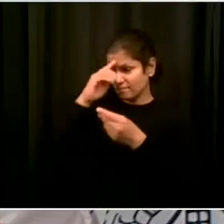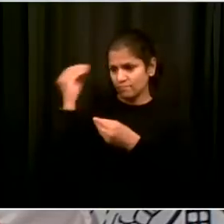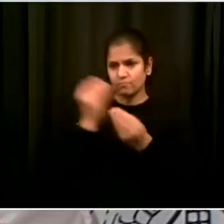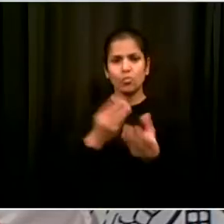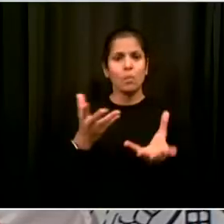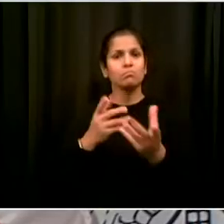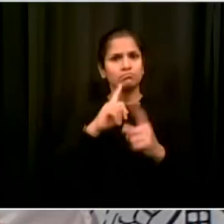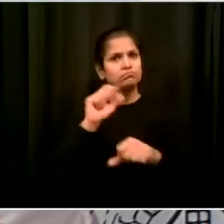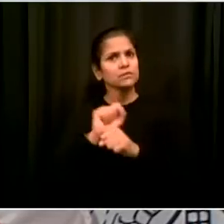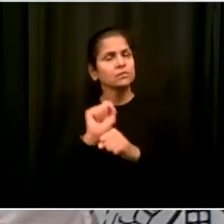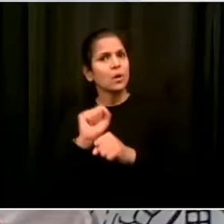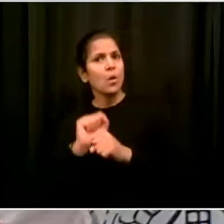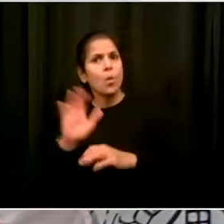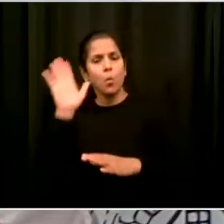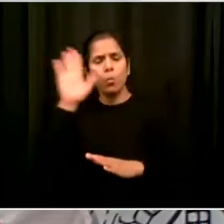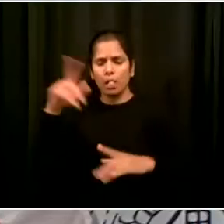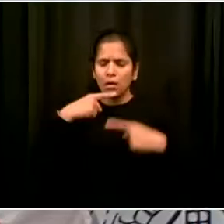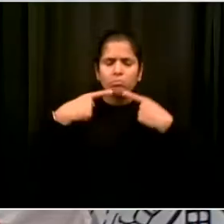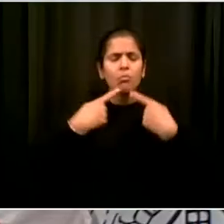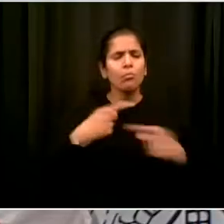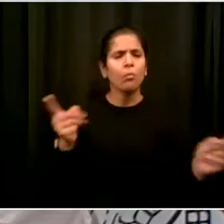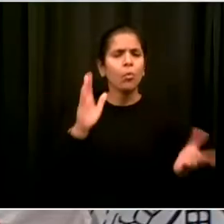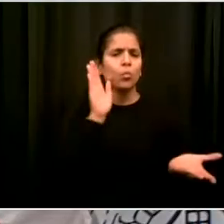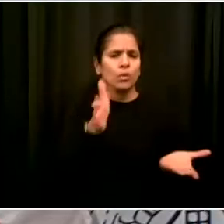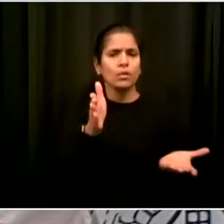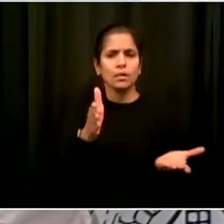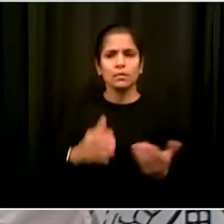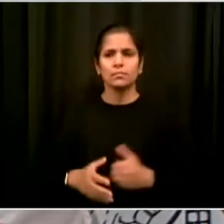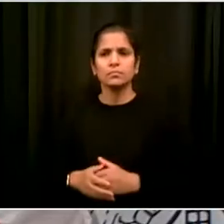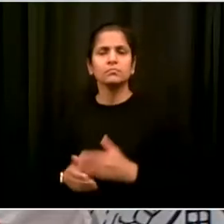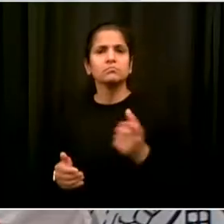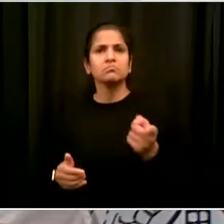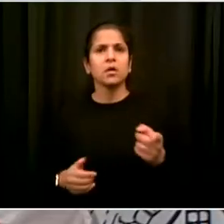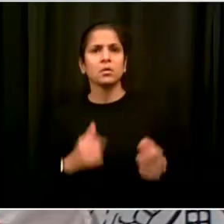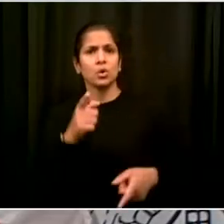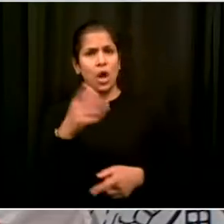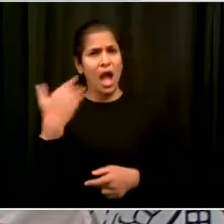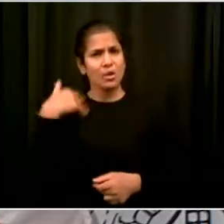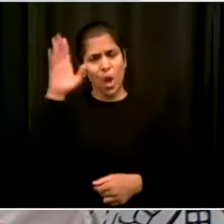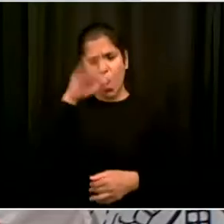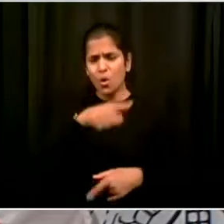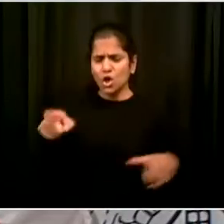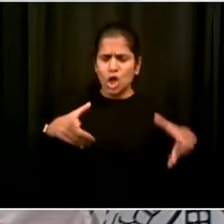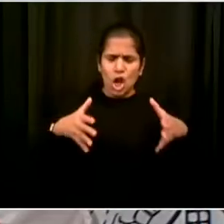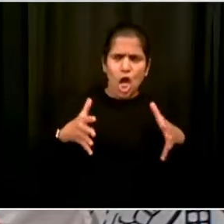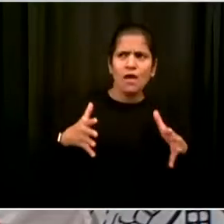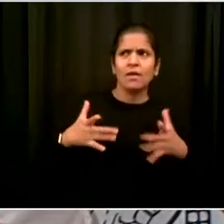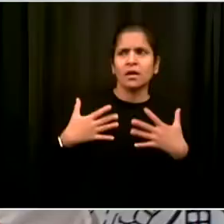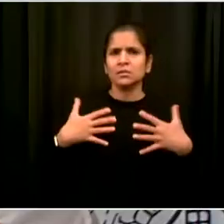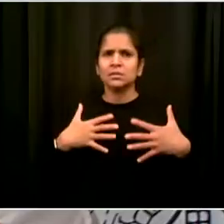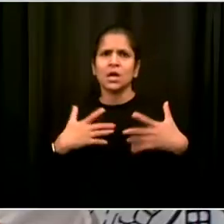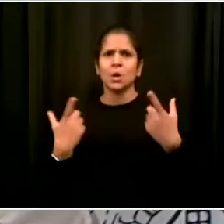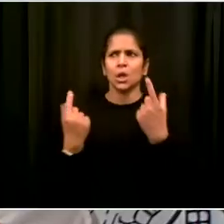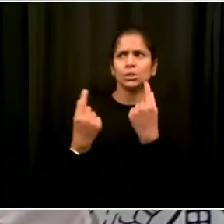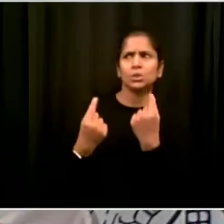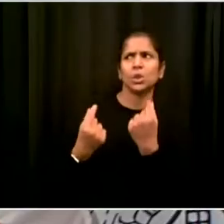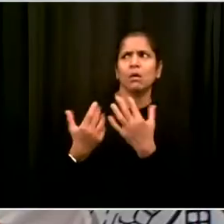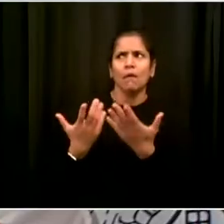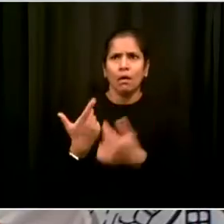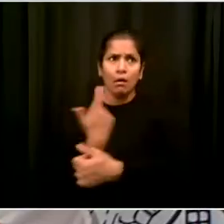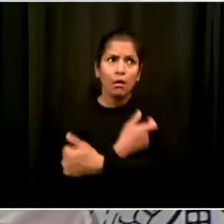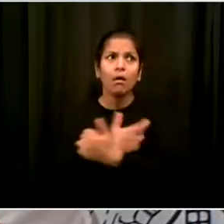know everyone in this city is anxious to know more, and our colleagues in the media. We want to keep you updated, but we need to lock down final facts in each